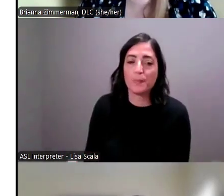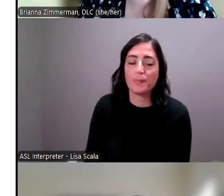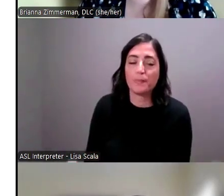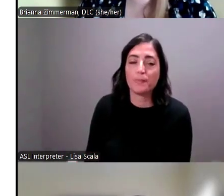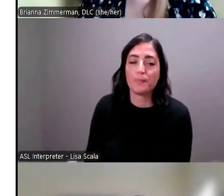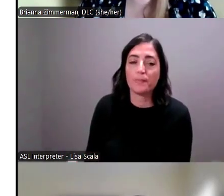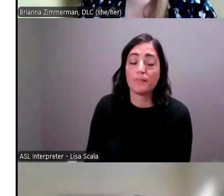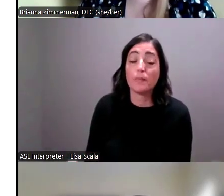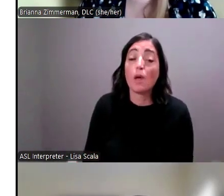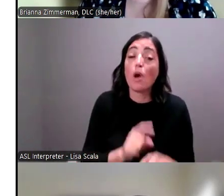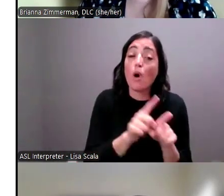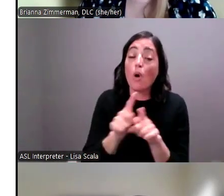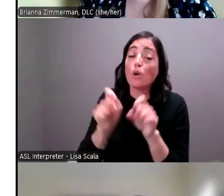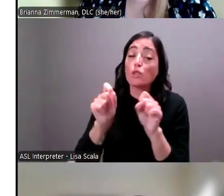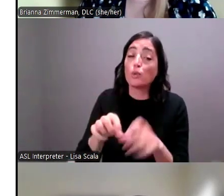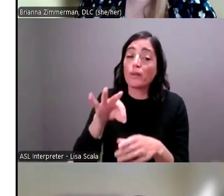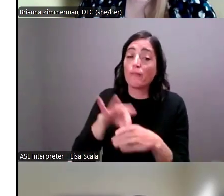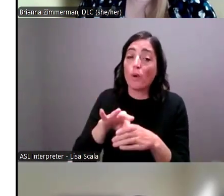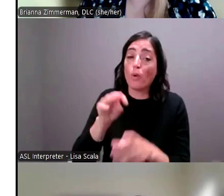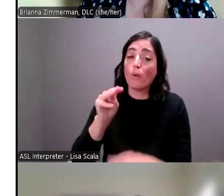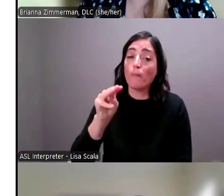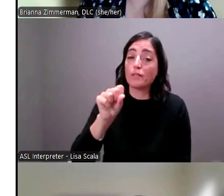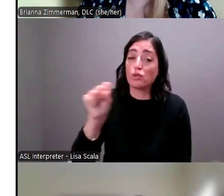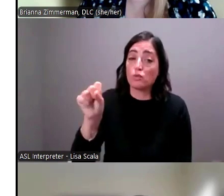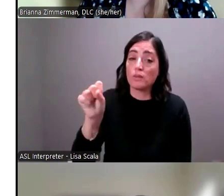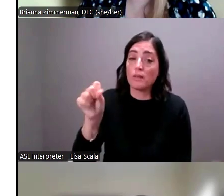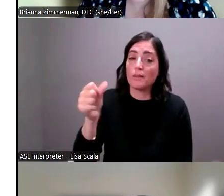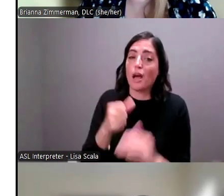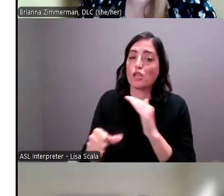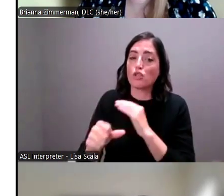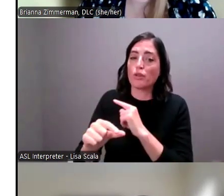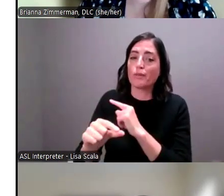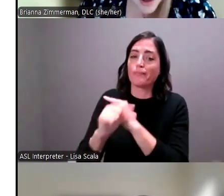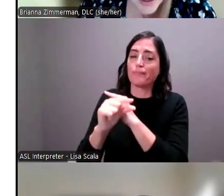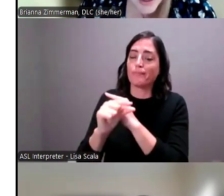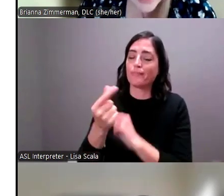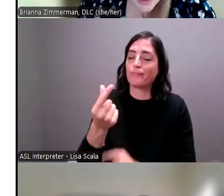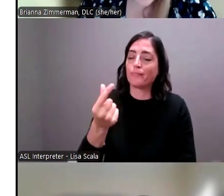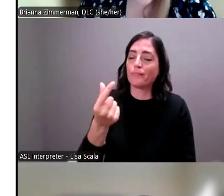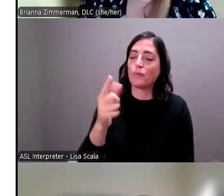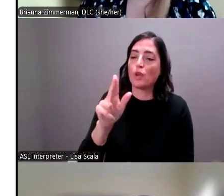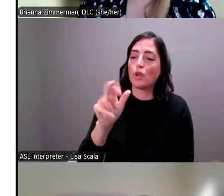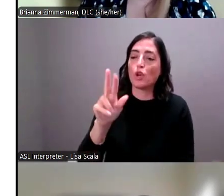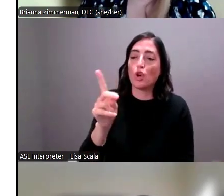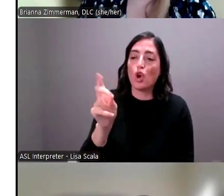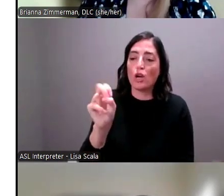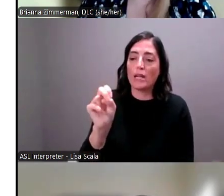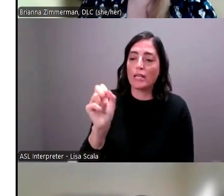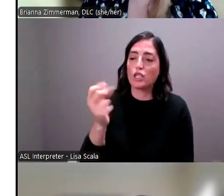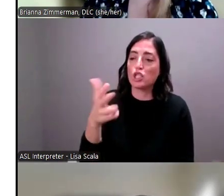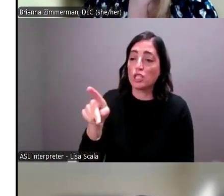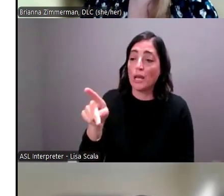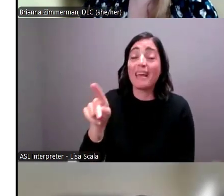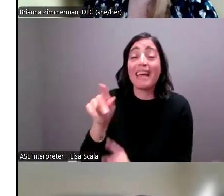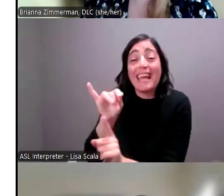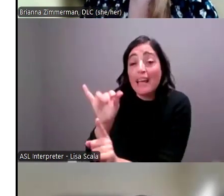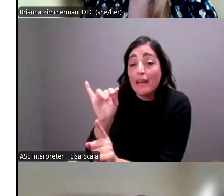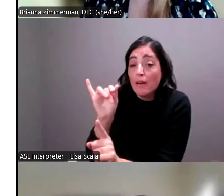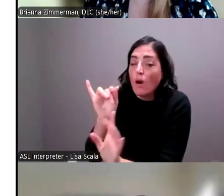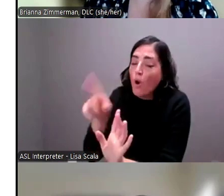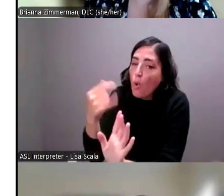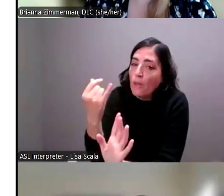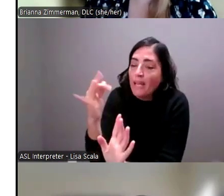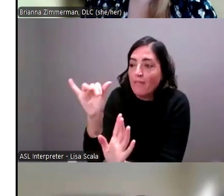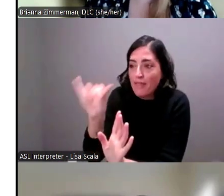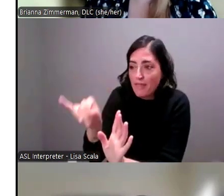You can also vote in Massachusetts under a guardianship, as long as that guardianship doesn't specifically say that